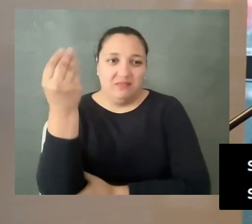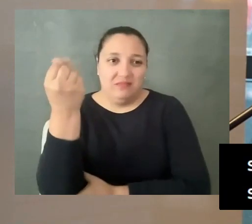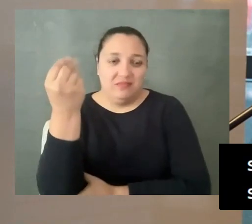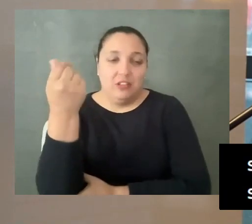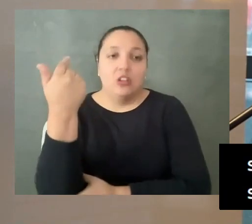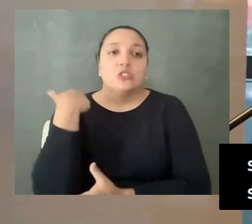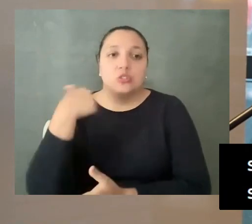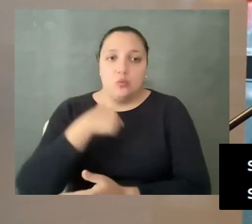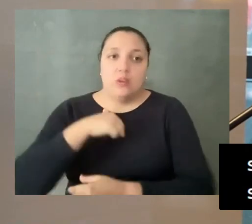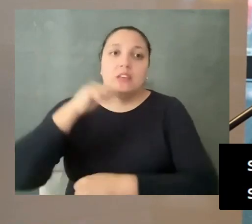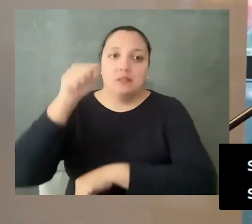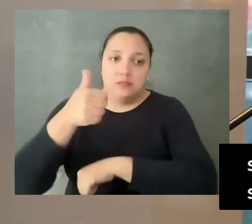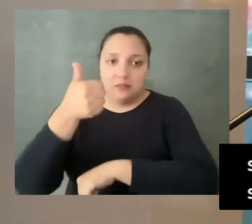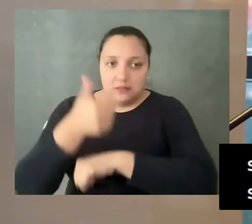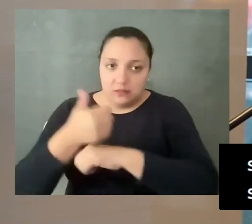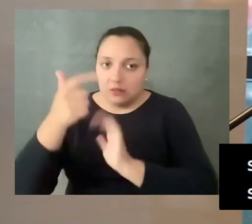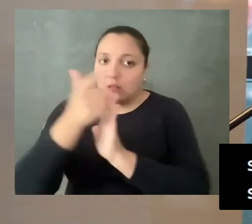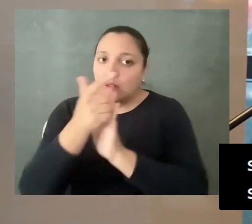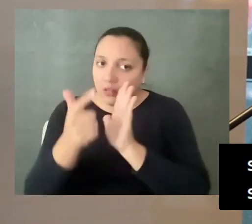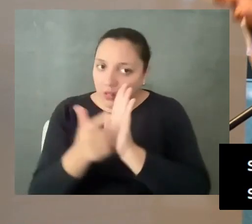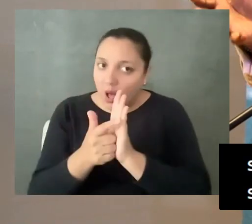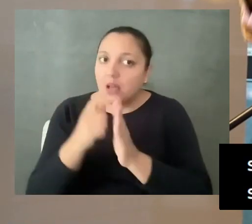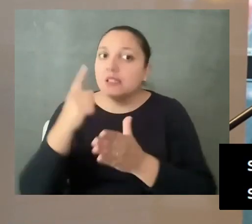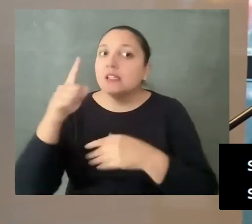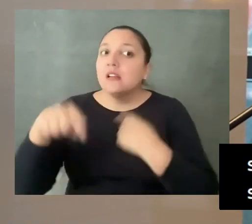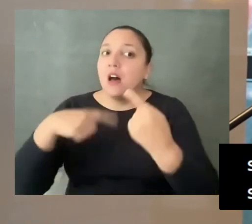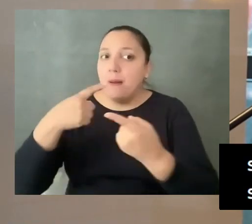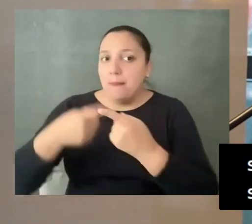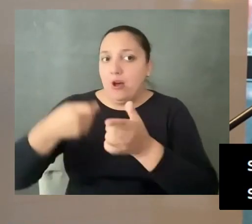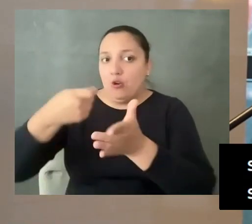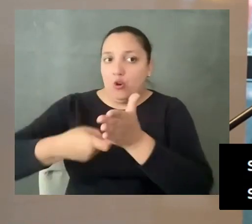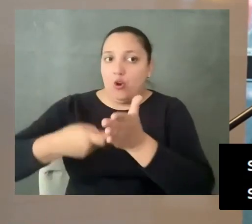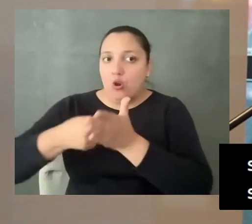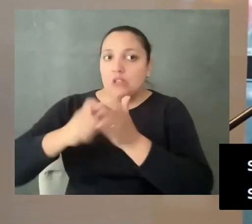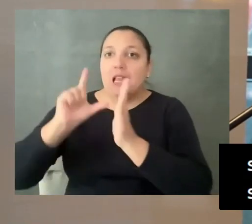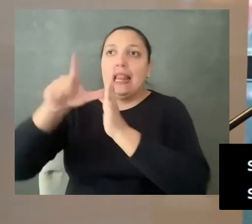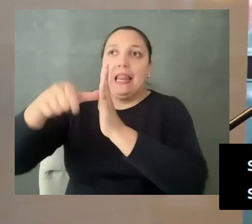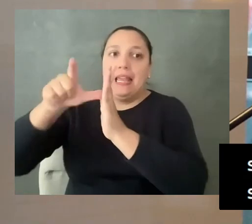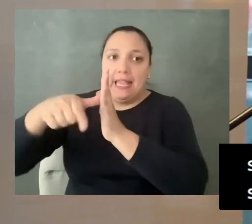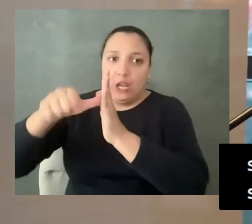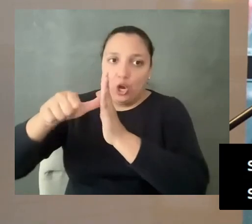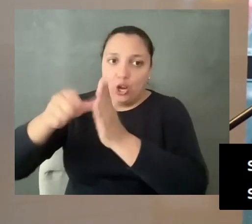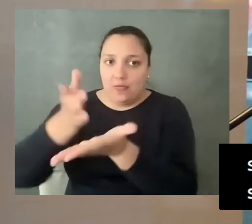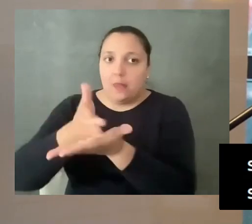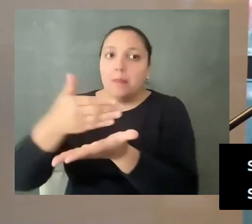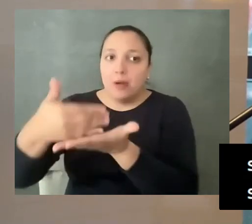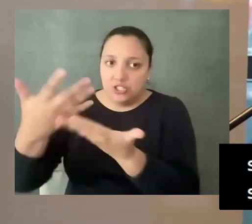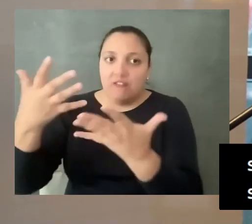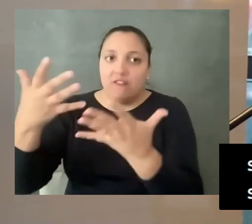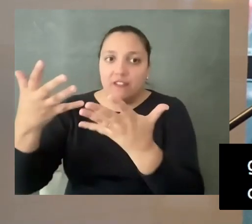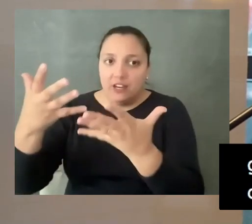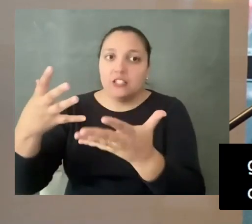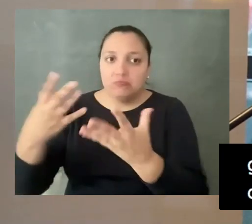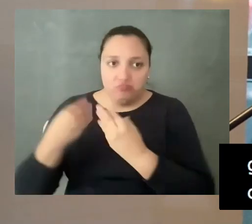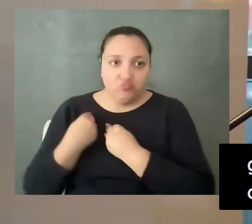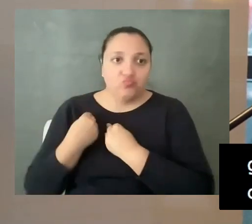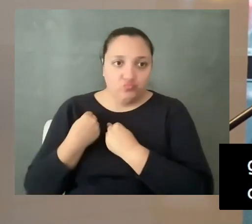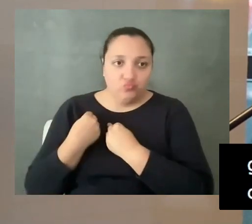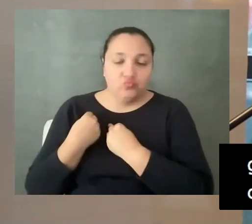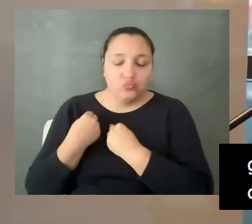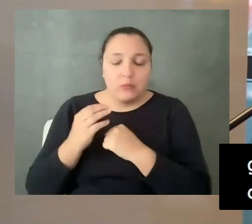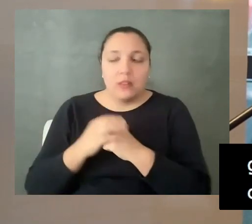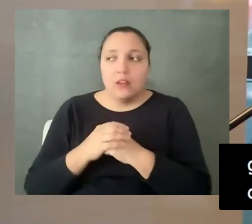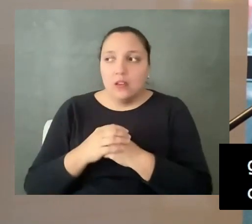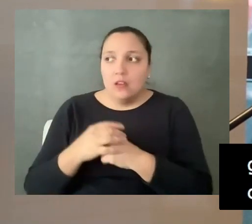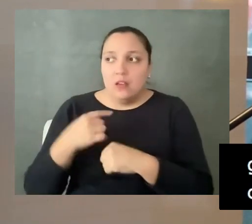cost containment measures around costs that later got adopted in the budget. When I put it in, I was talking about $5